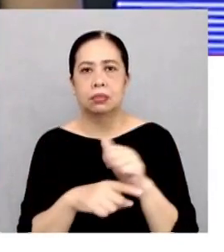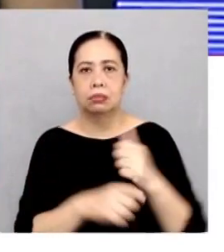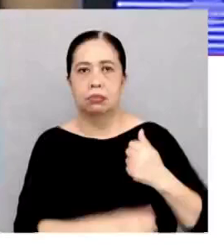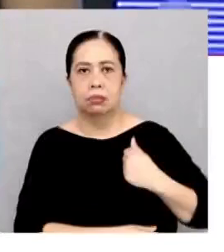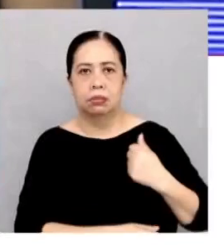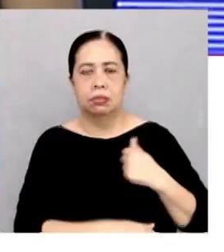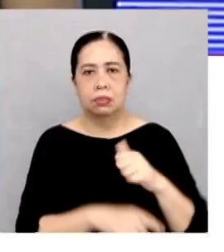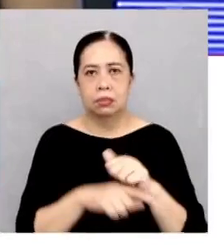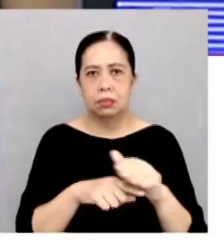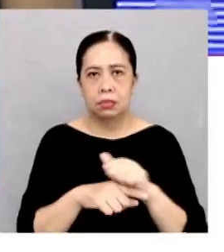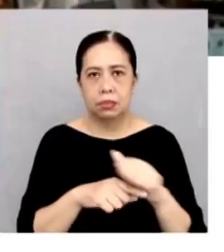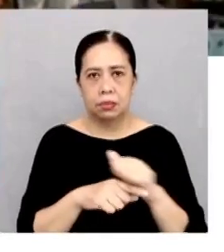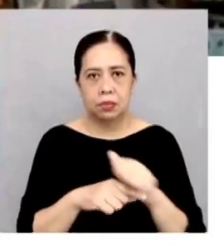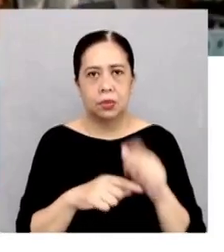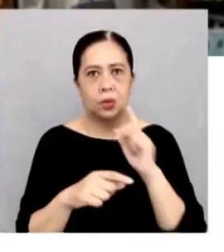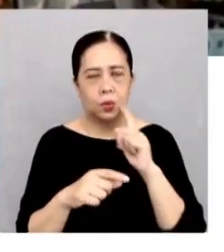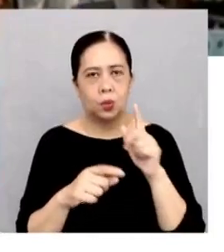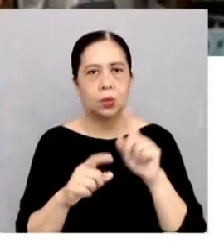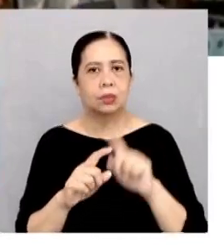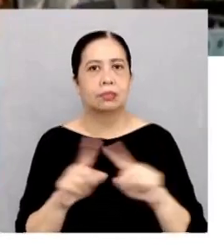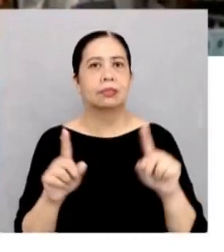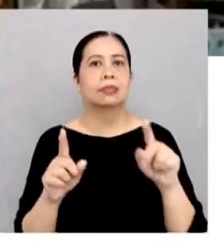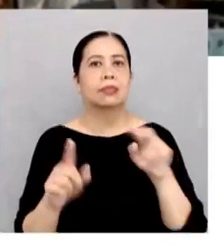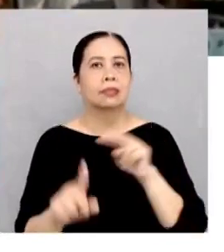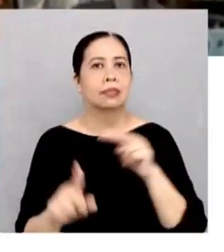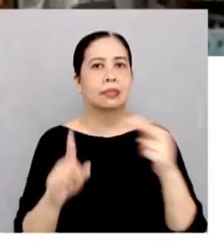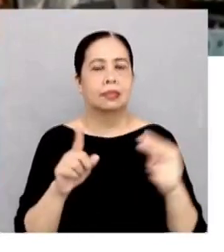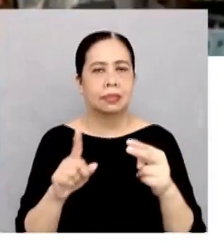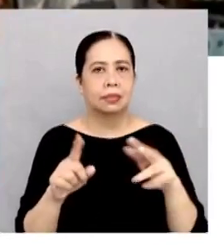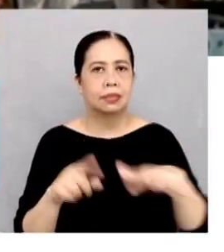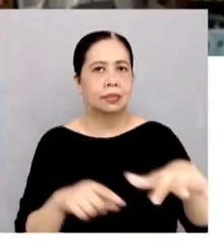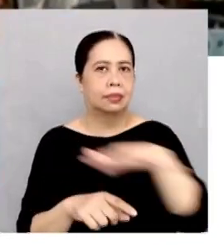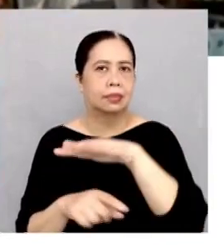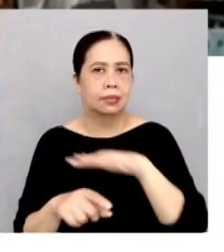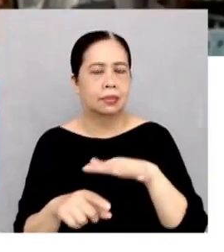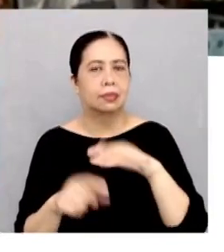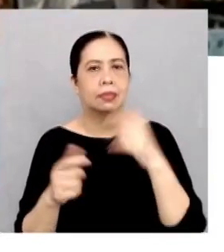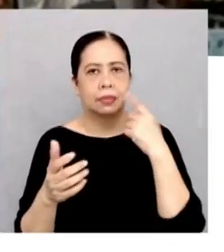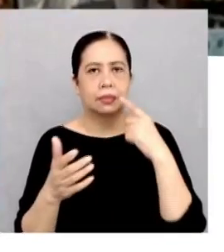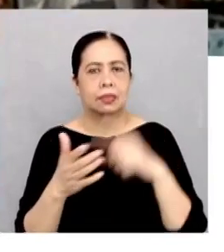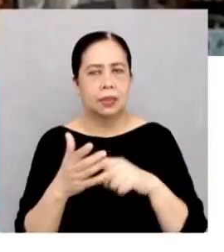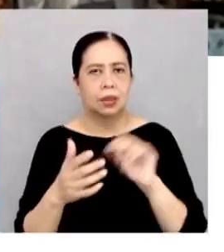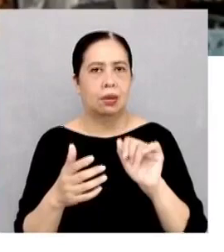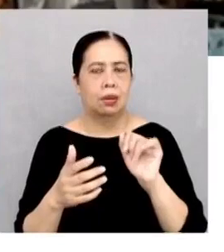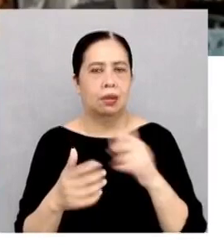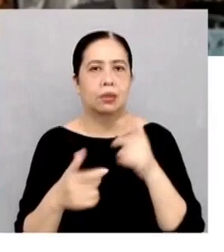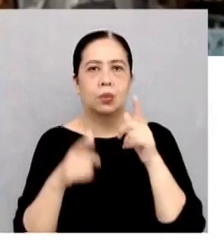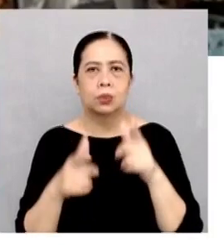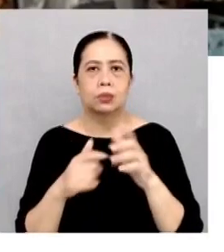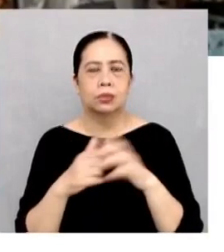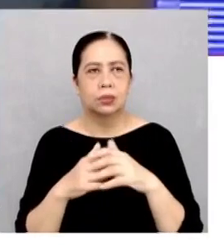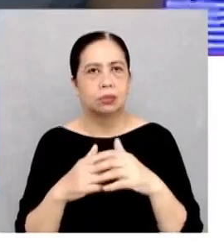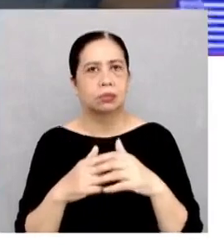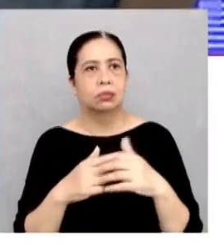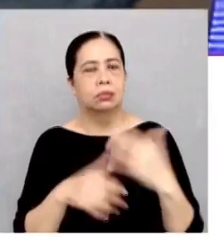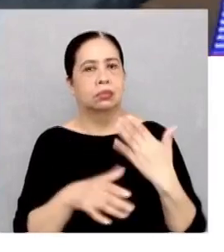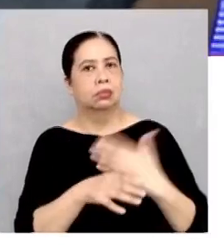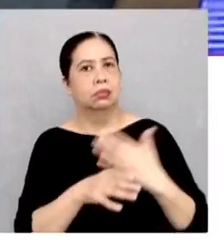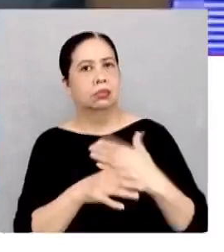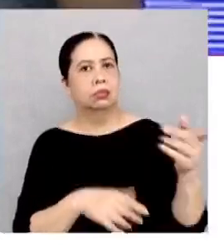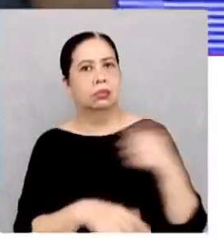now would change the contours of regional security architecture, at nakita talaga natin yun, no? Mukhang nayanig si China. We